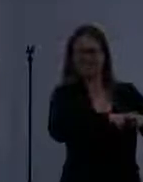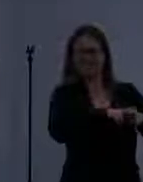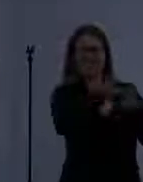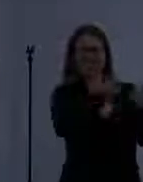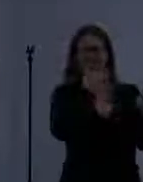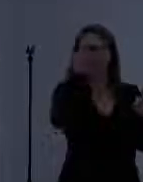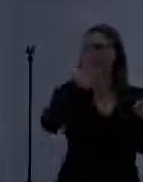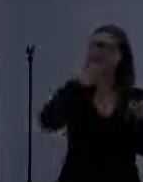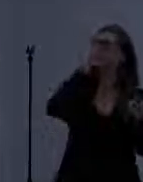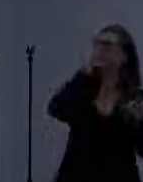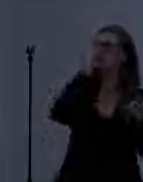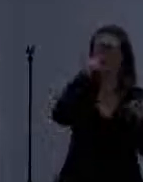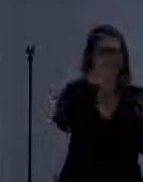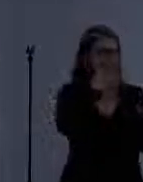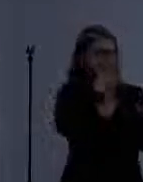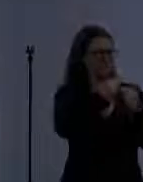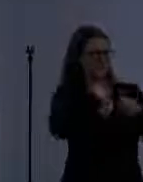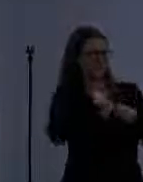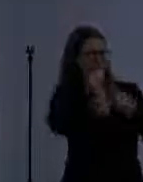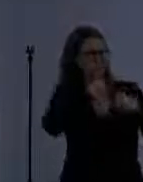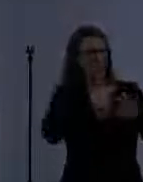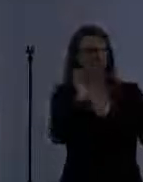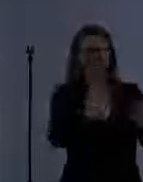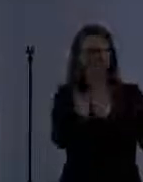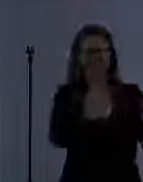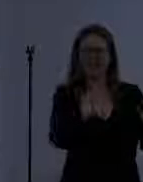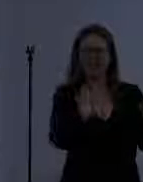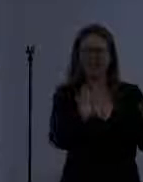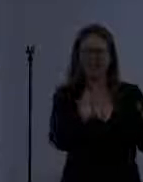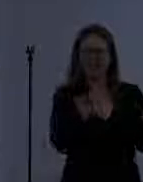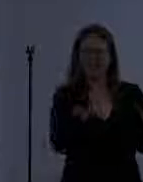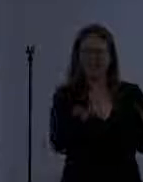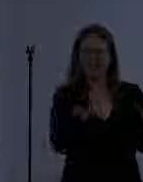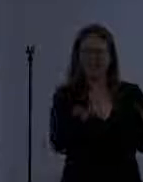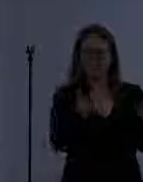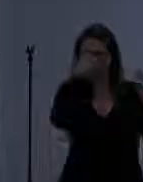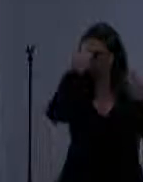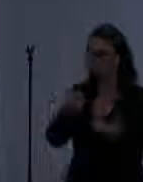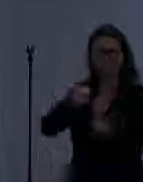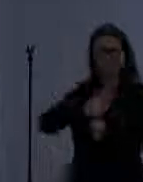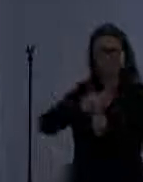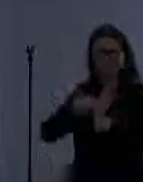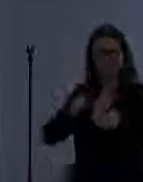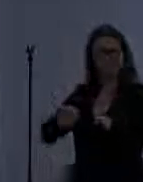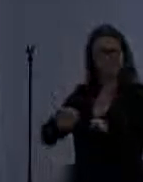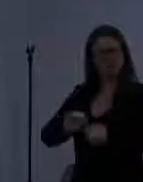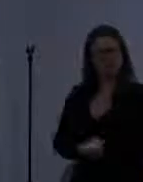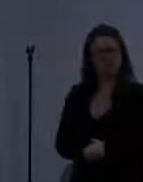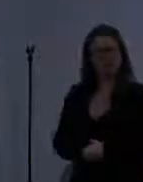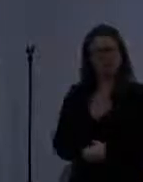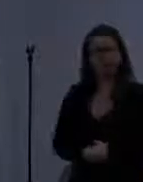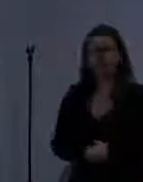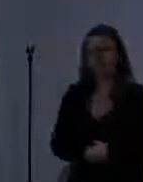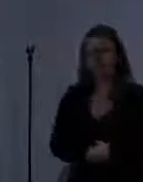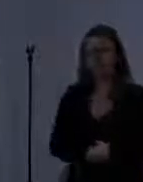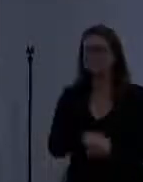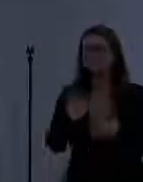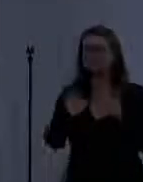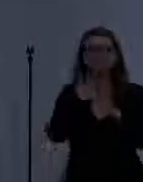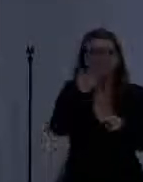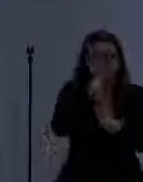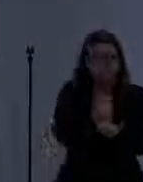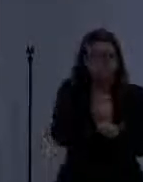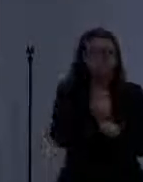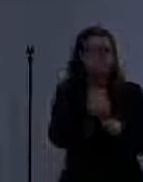So I'm going to ask if you guys have any ideas on, like, if any examples that you think you could give that you think where someone